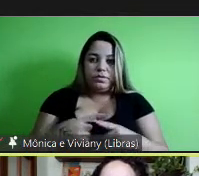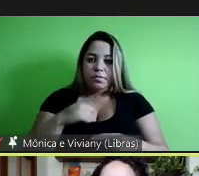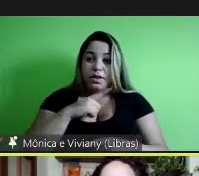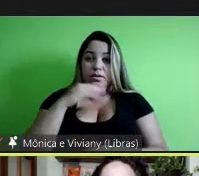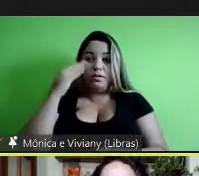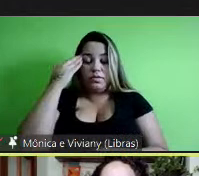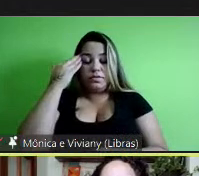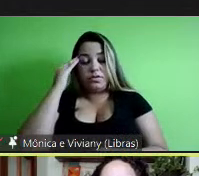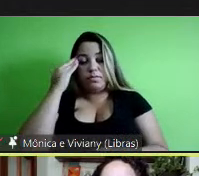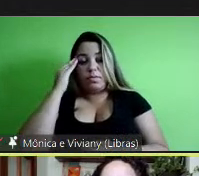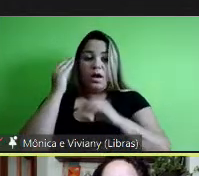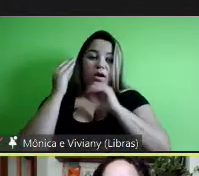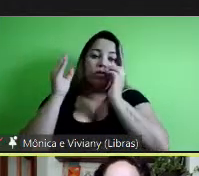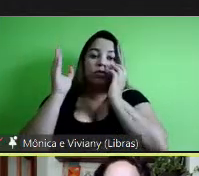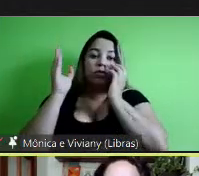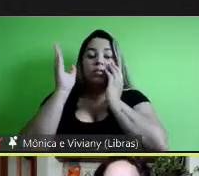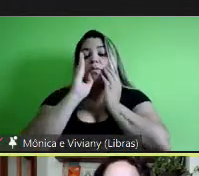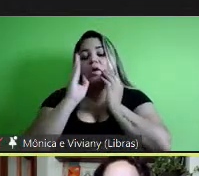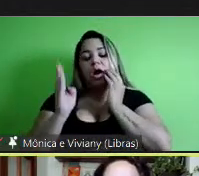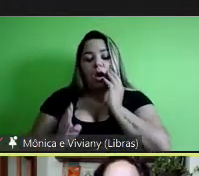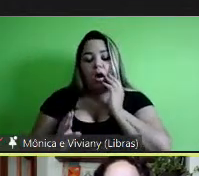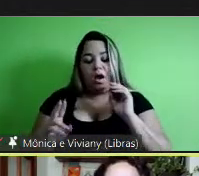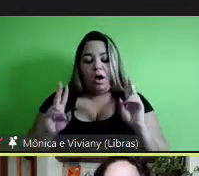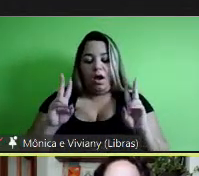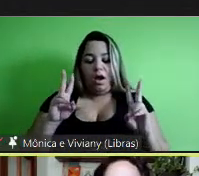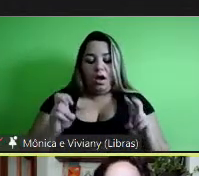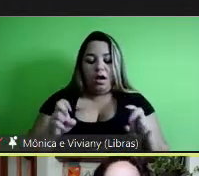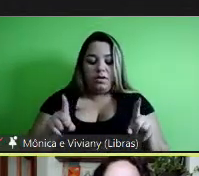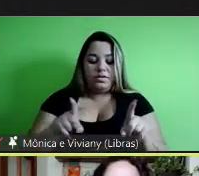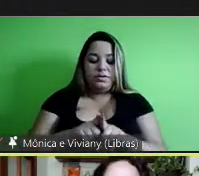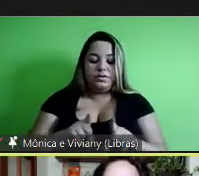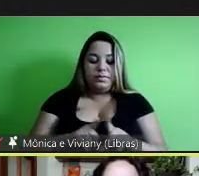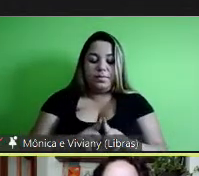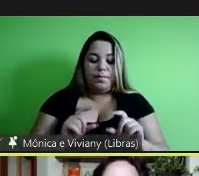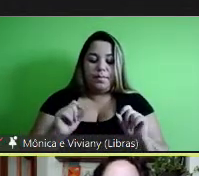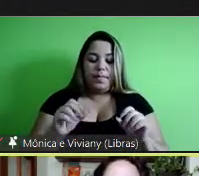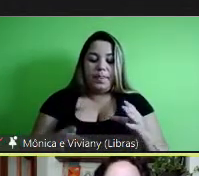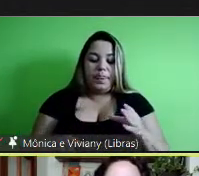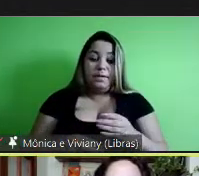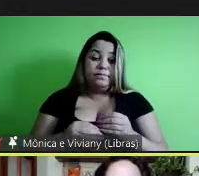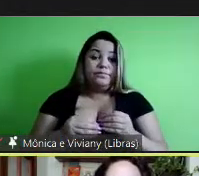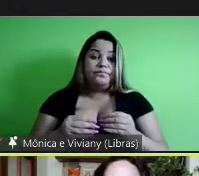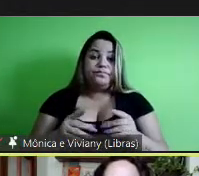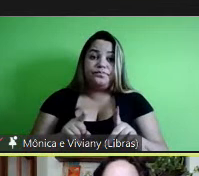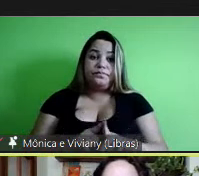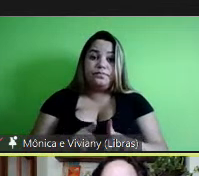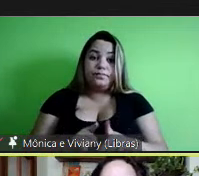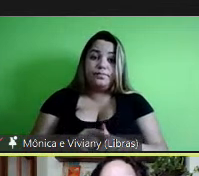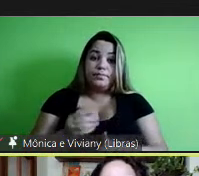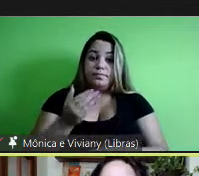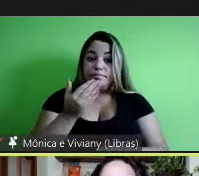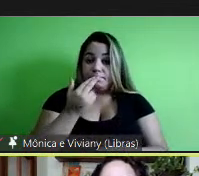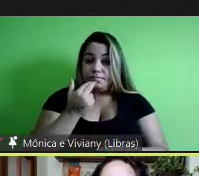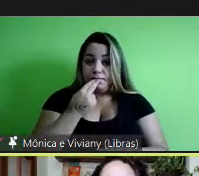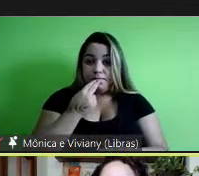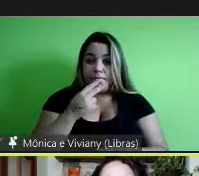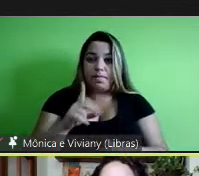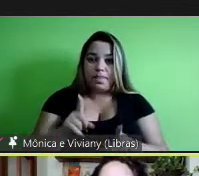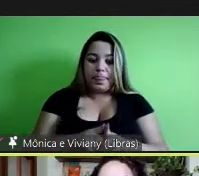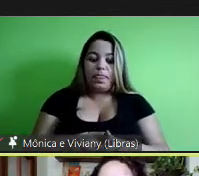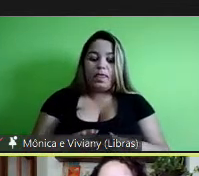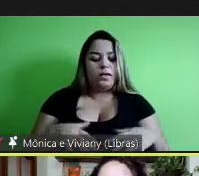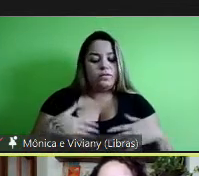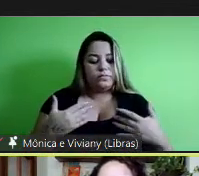explaining a little bit of our comprehension in Brazil about the human right to adequate food and also about